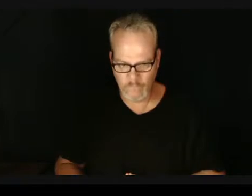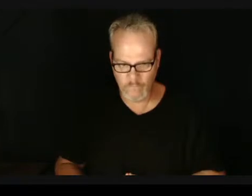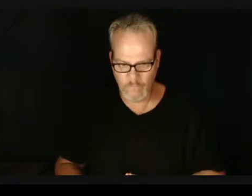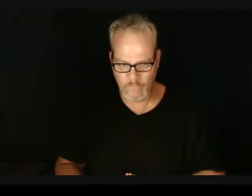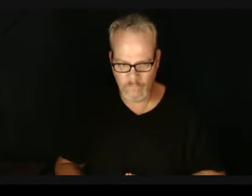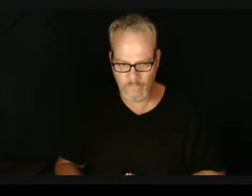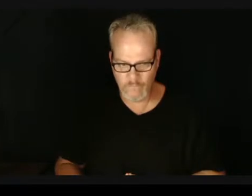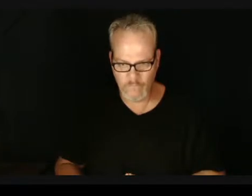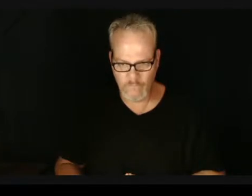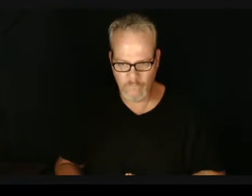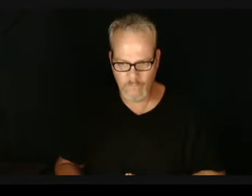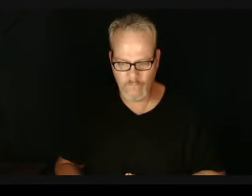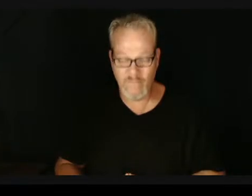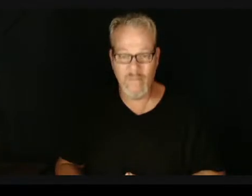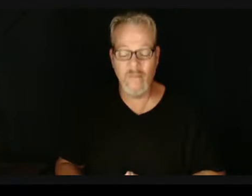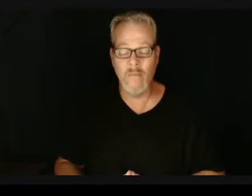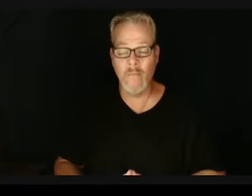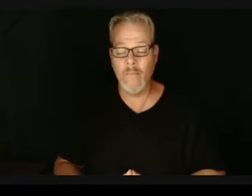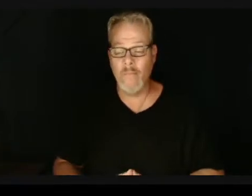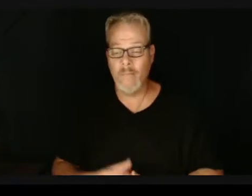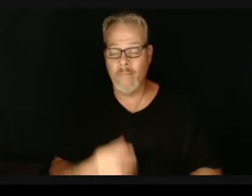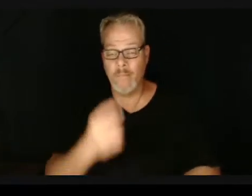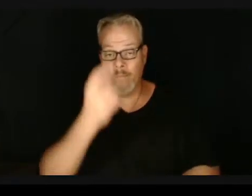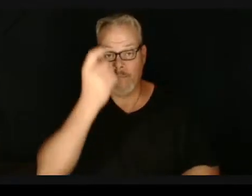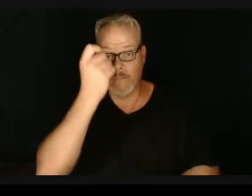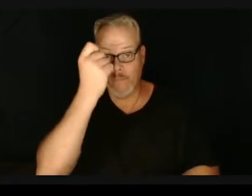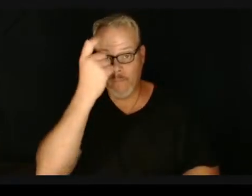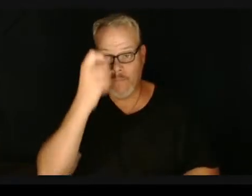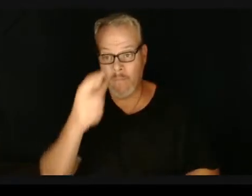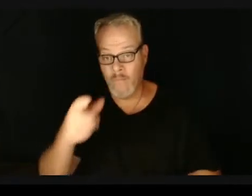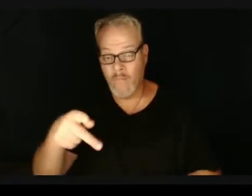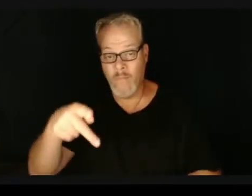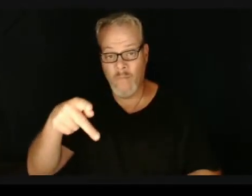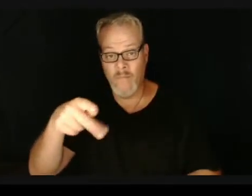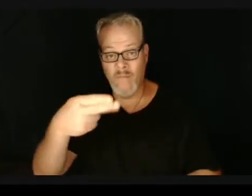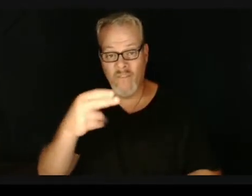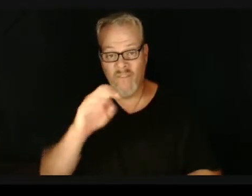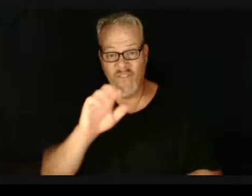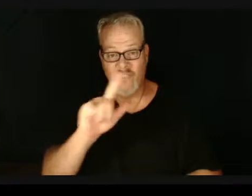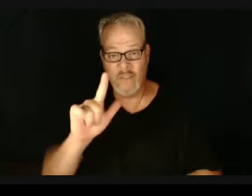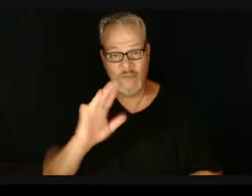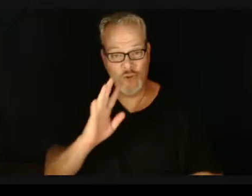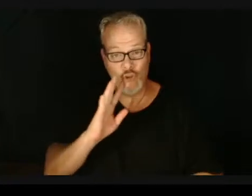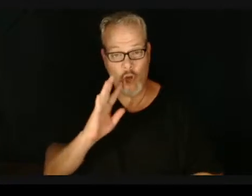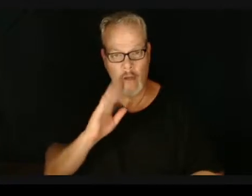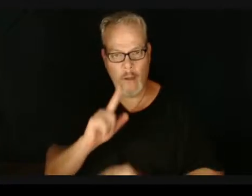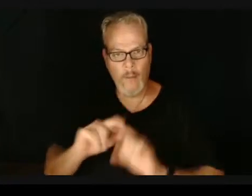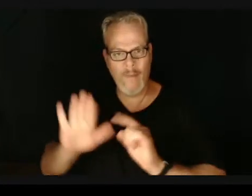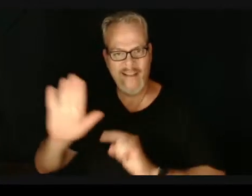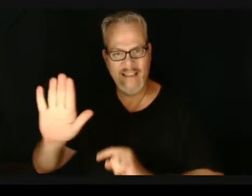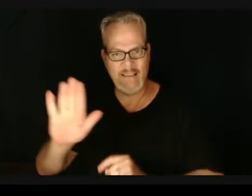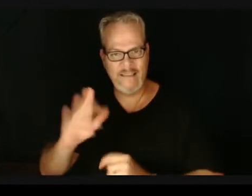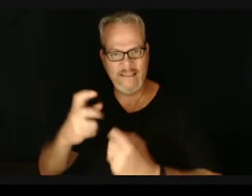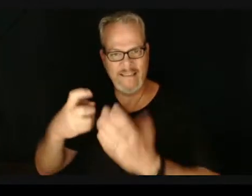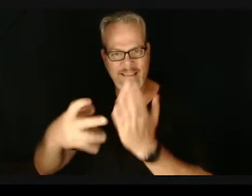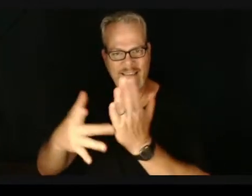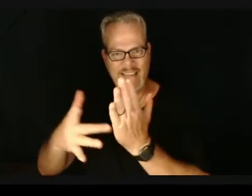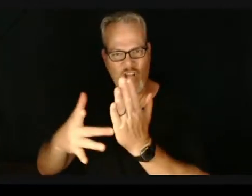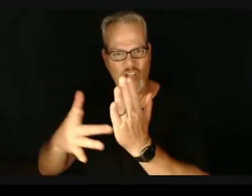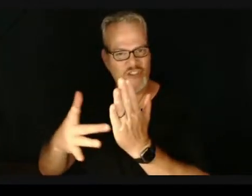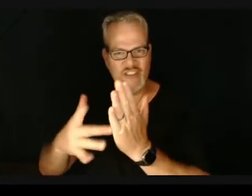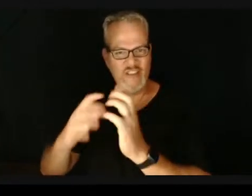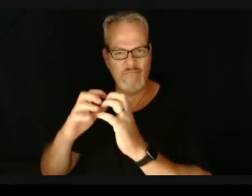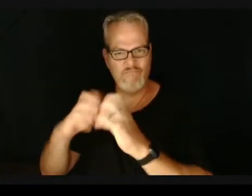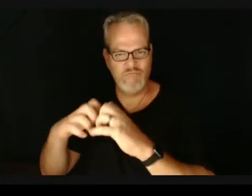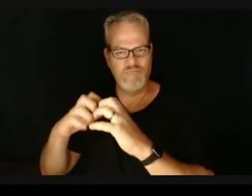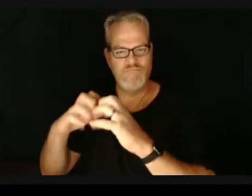Pretty incredible to have USGS share these nicer coastal views with us here. sorry, Phil, it